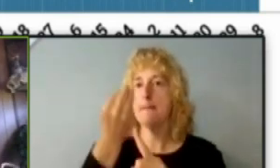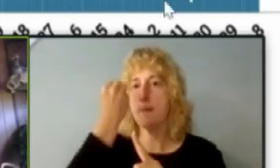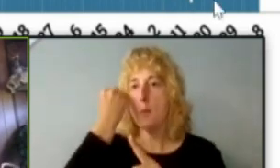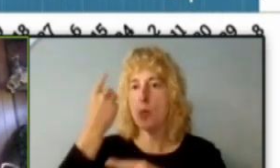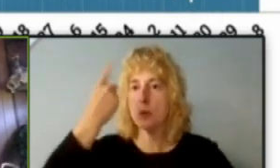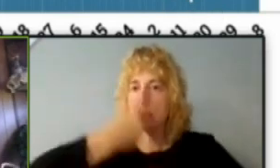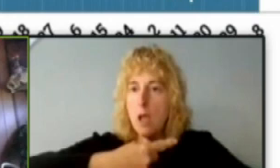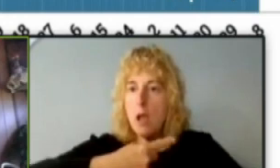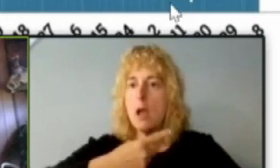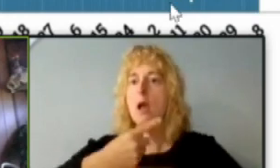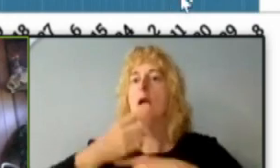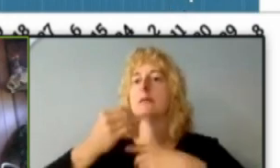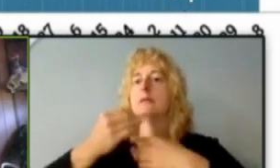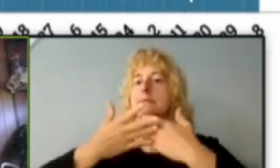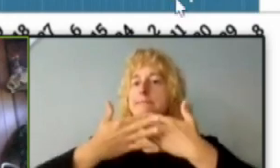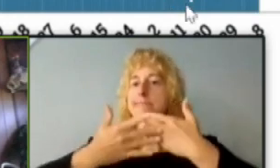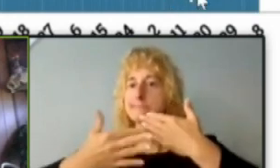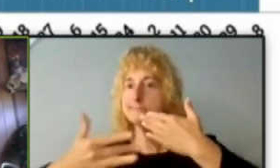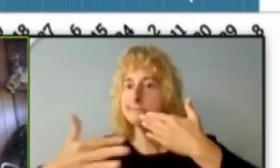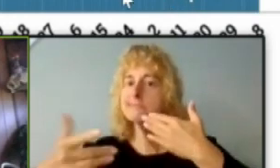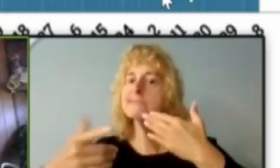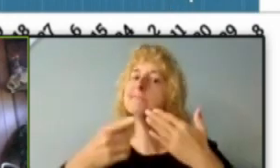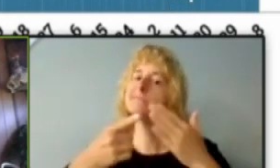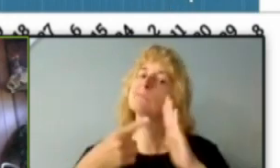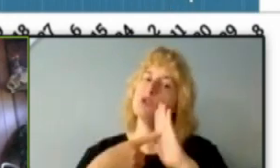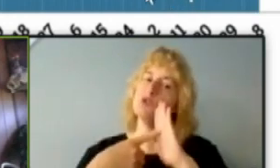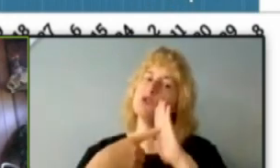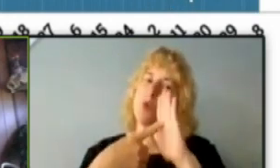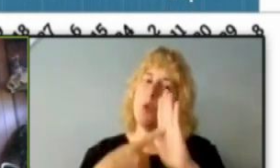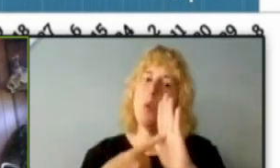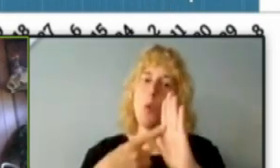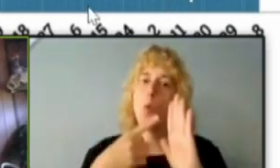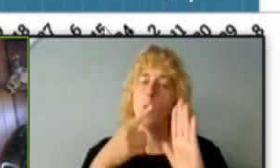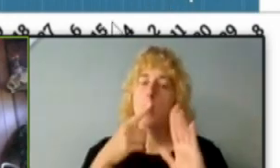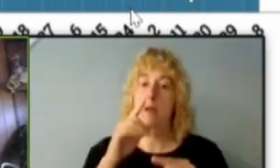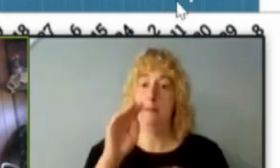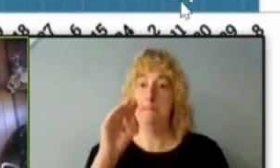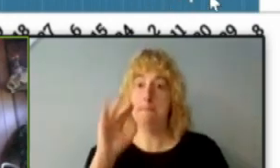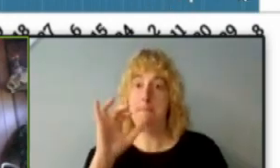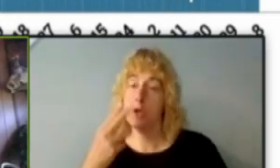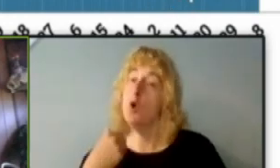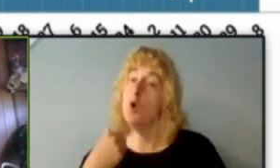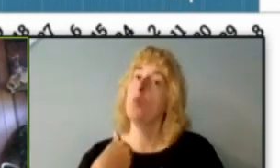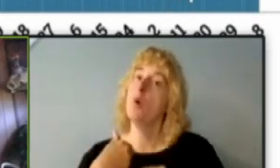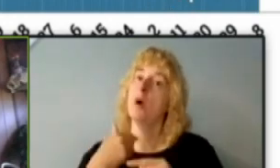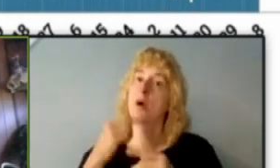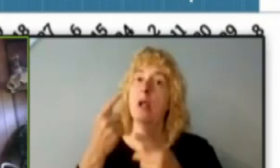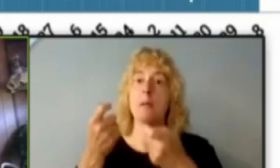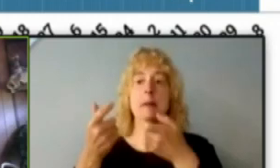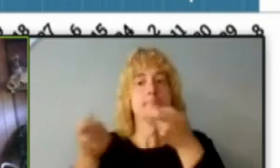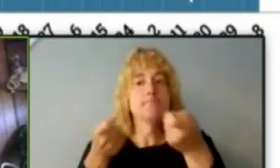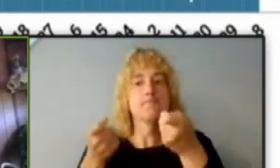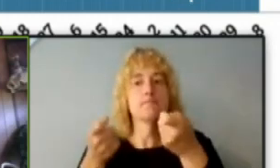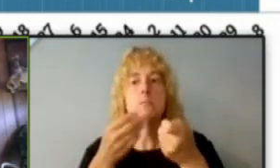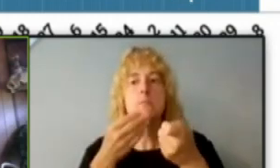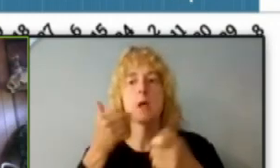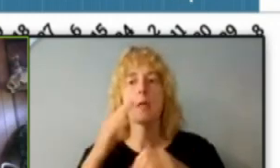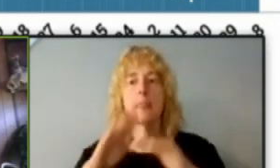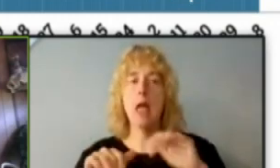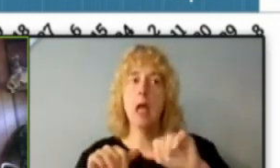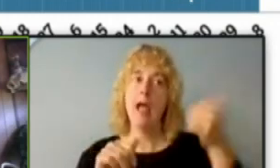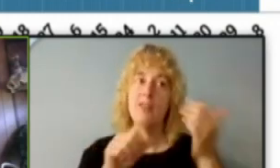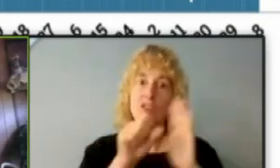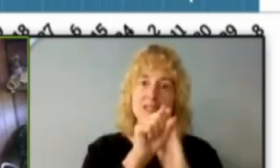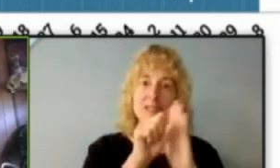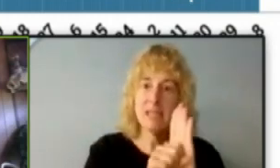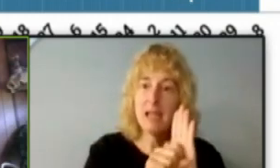shows you where Michigan is. We have handled it much better than many states, but we also are on a trend up, and that will only